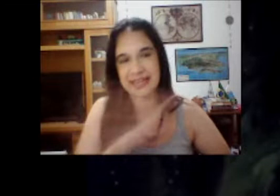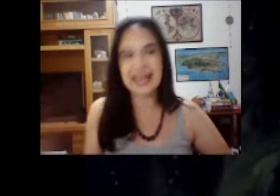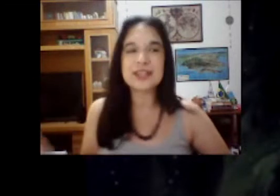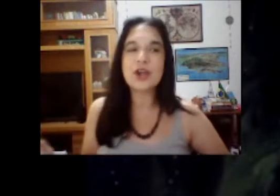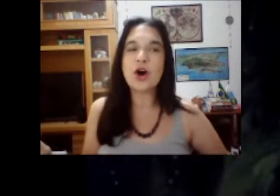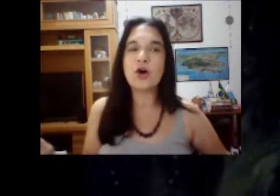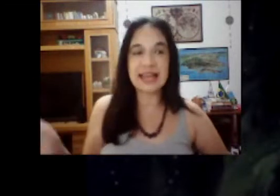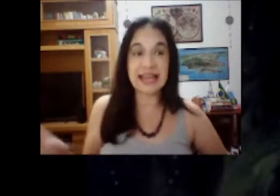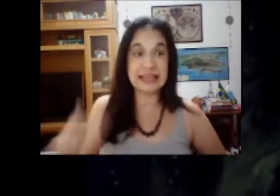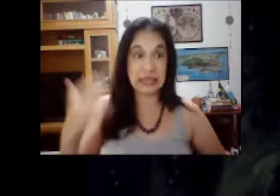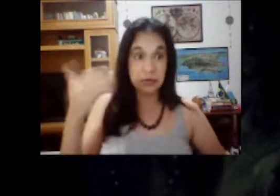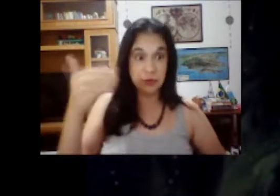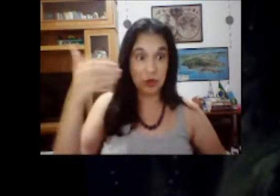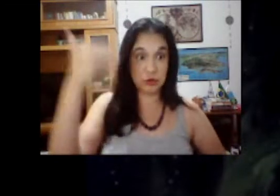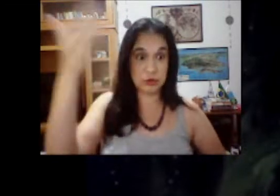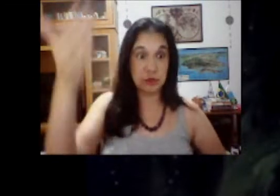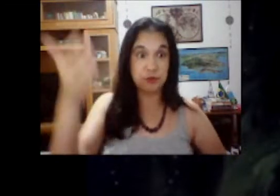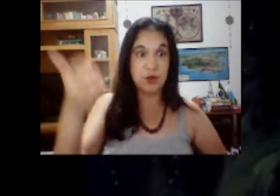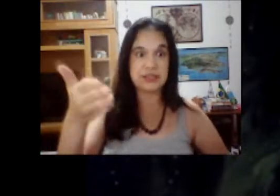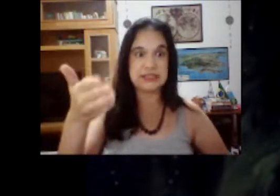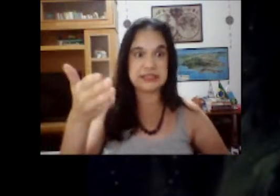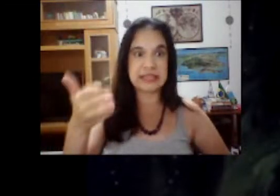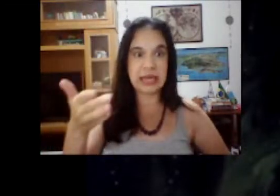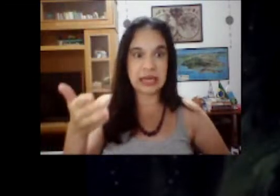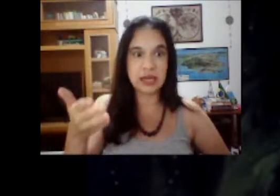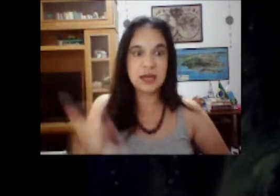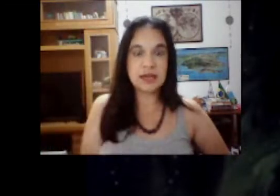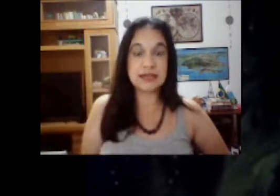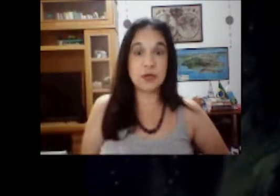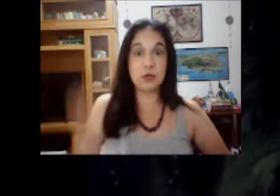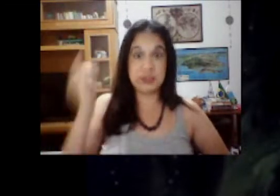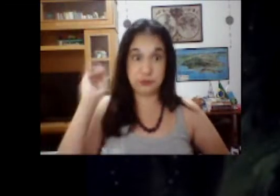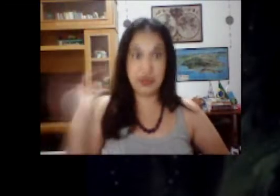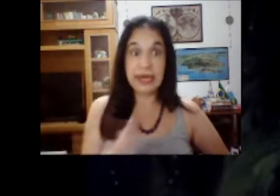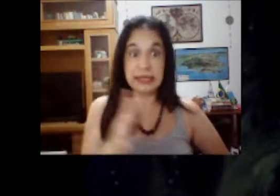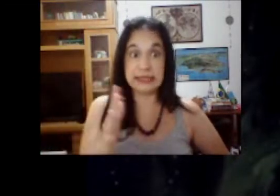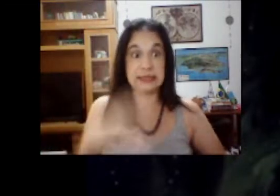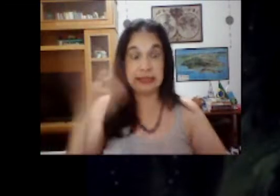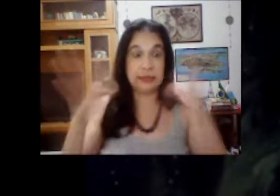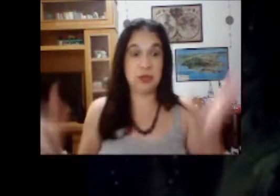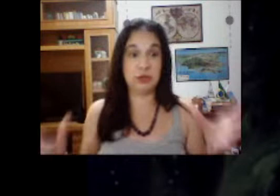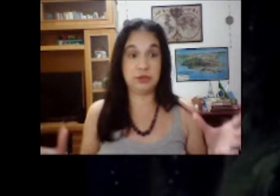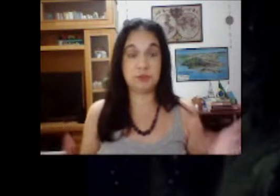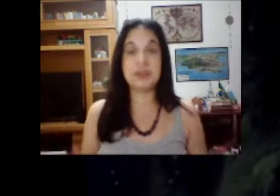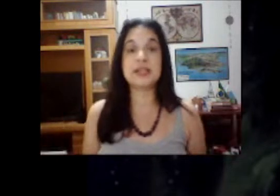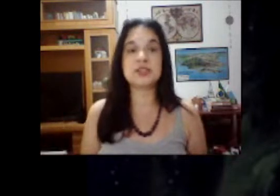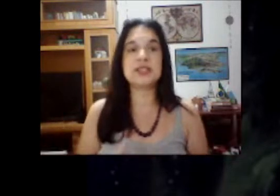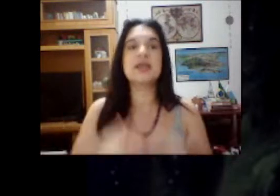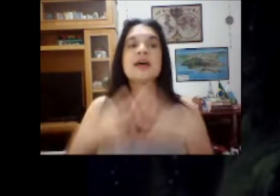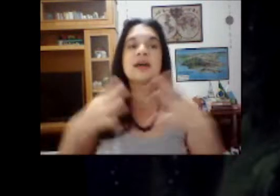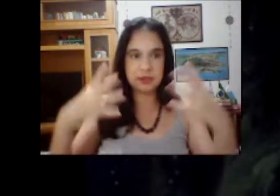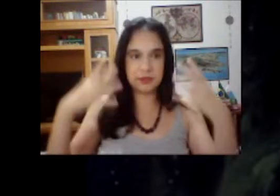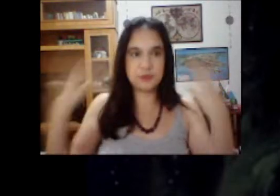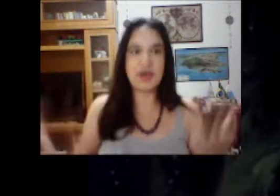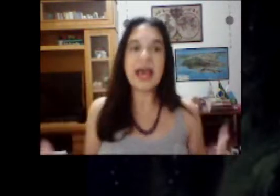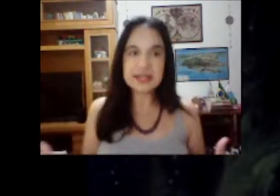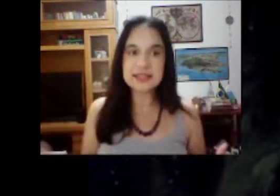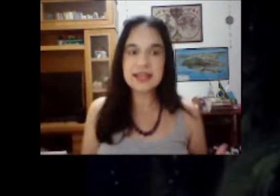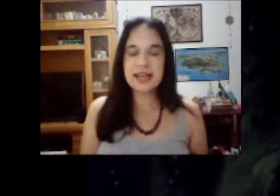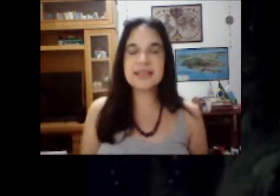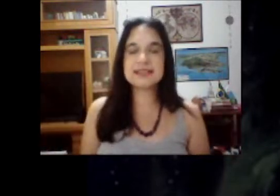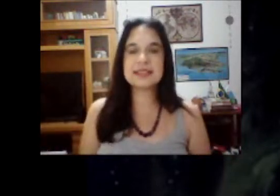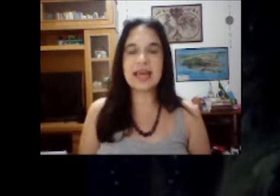from the get-go, and they even go so far as to say that there was violence in the middle of it. Because you see, the